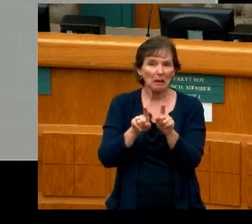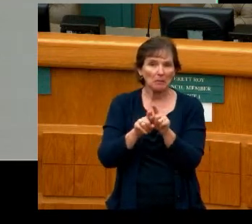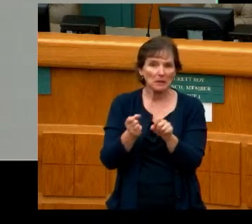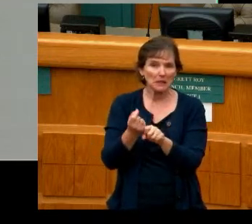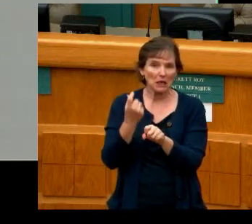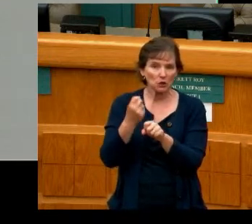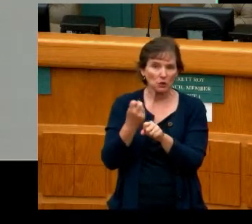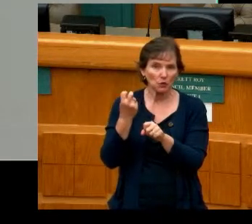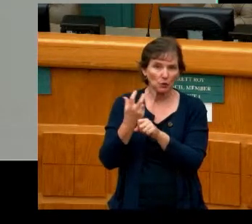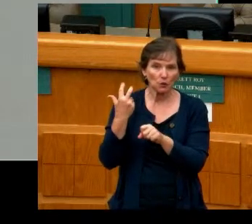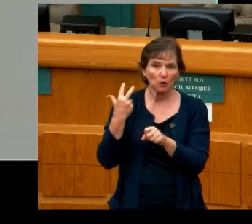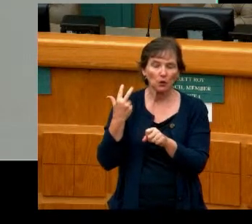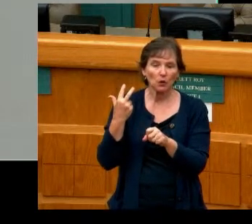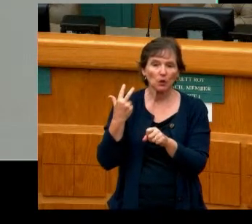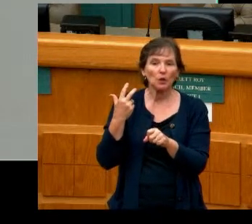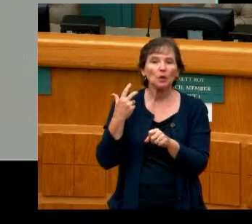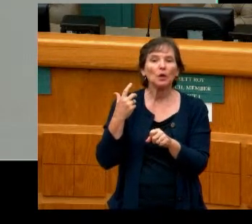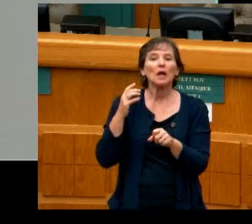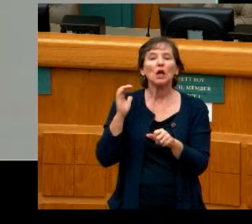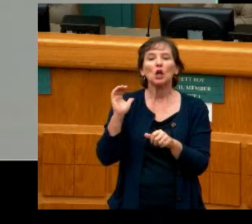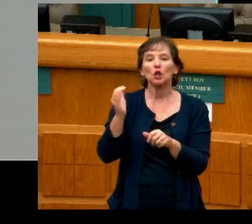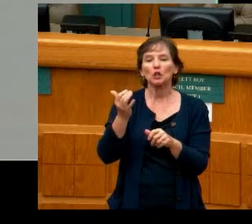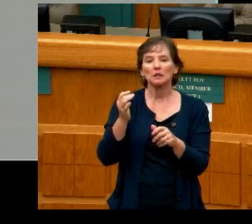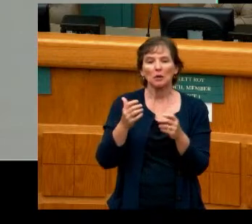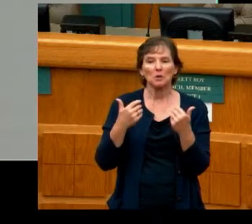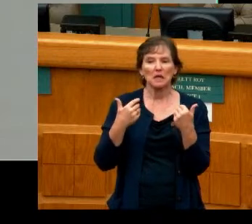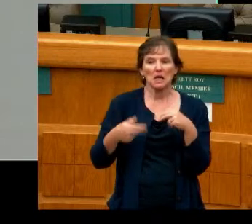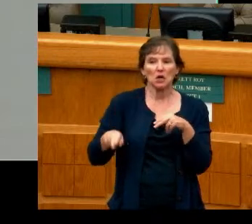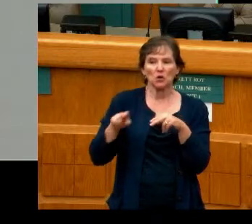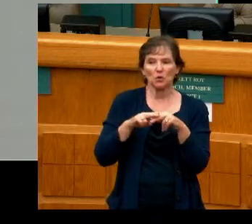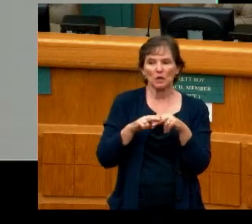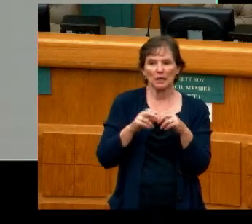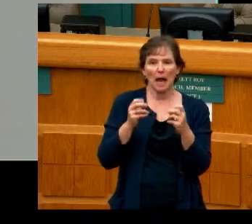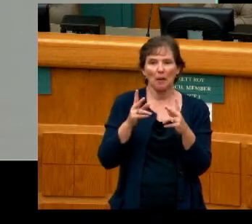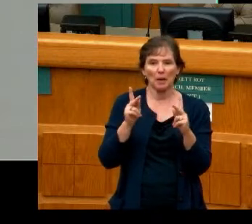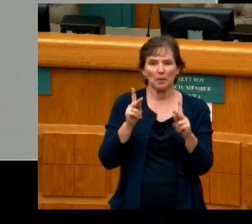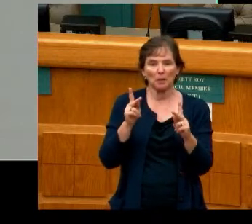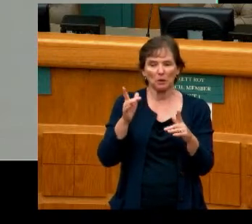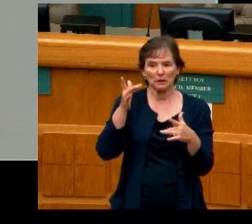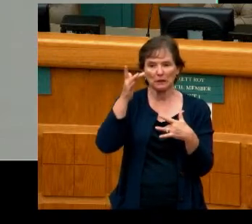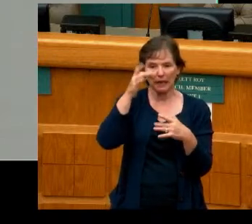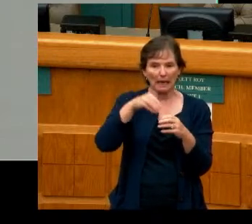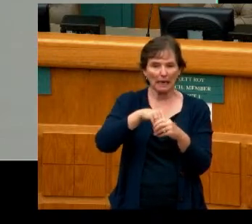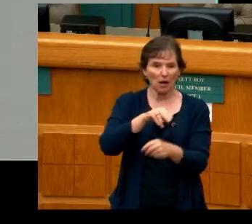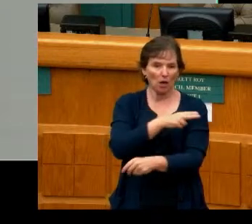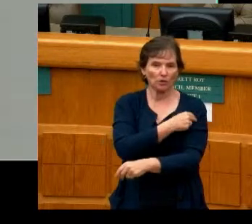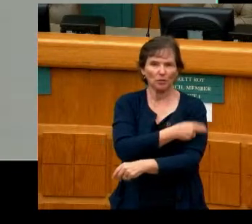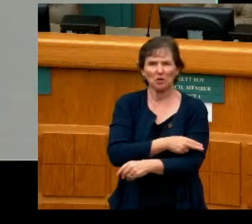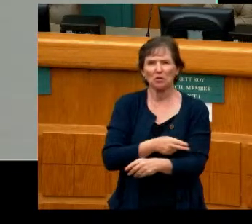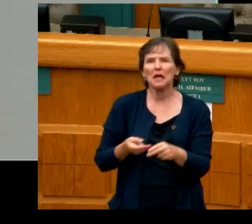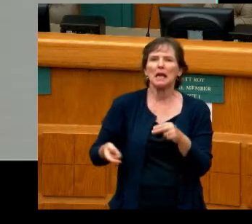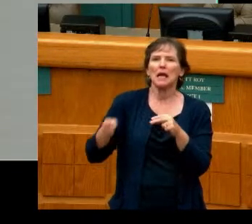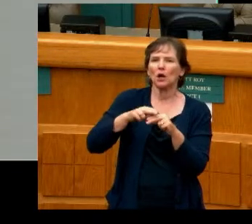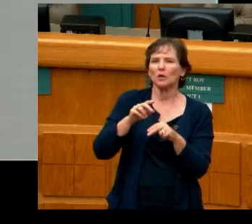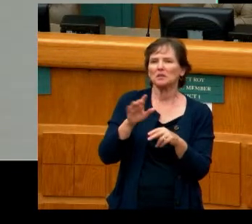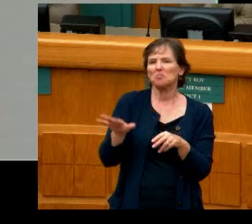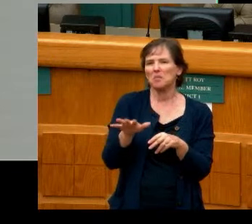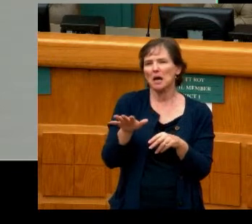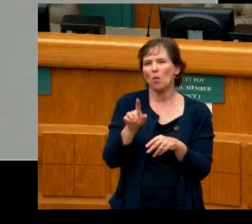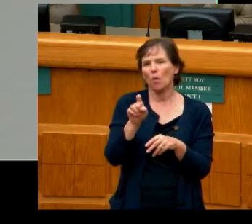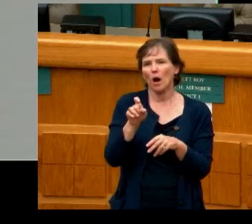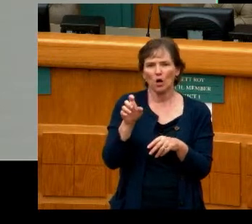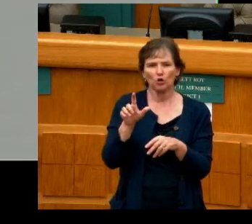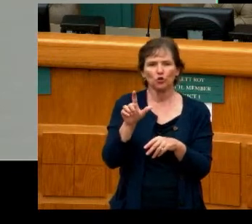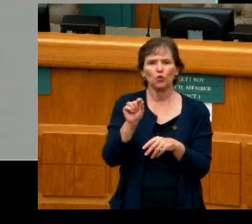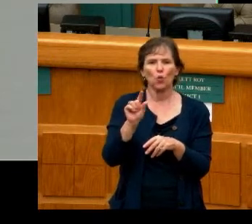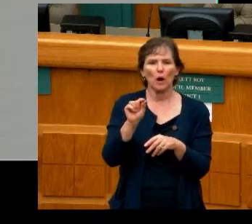around. Now, if we go to that normal Thanksgiving celebration scenario where COVID could get a little supercharged, we're looking